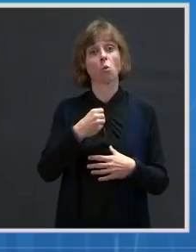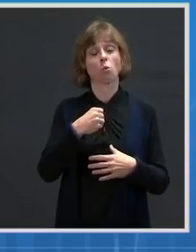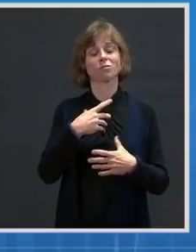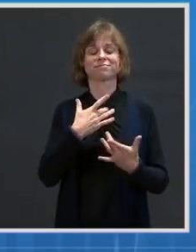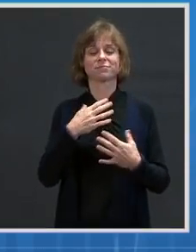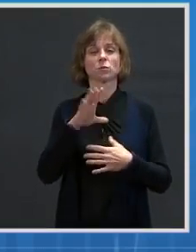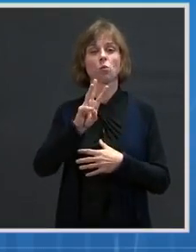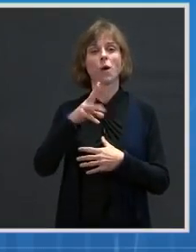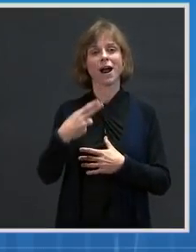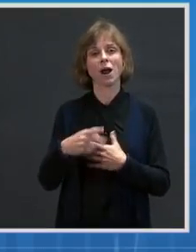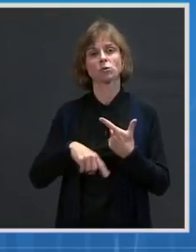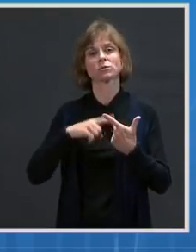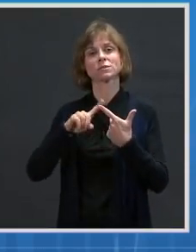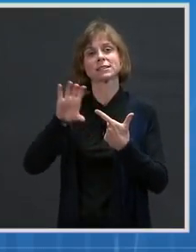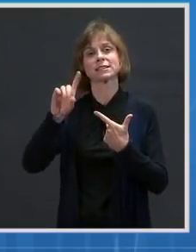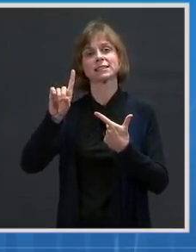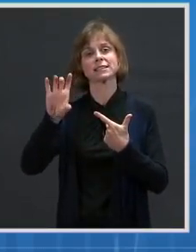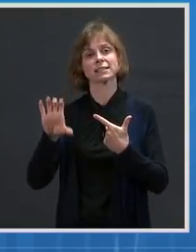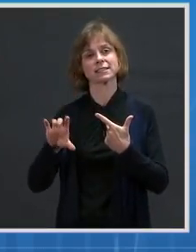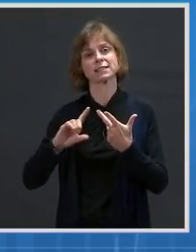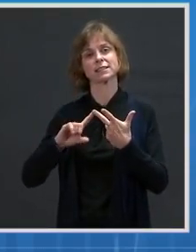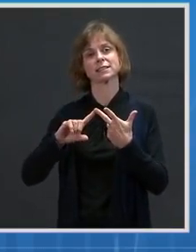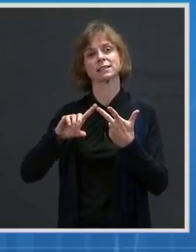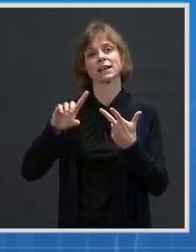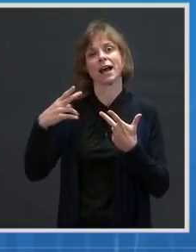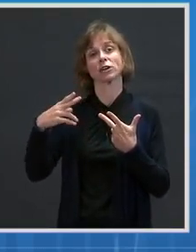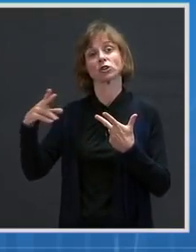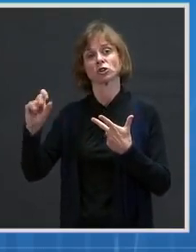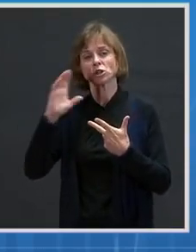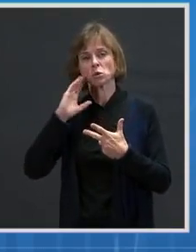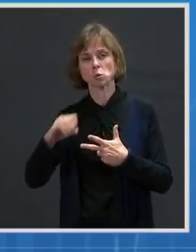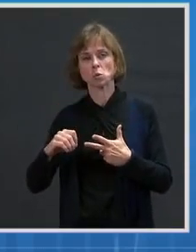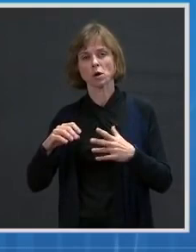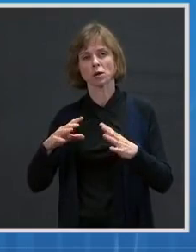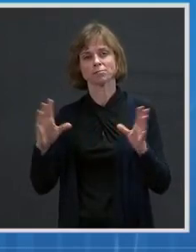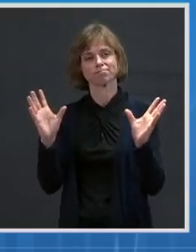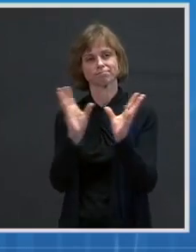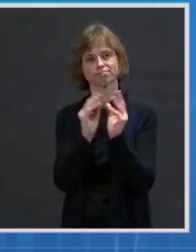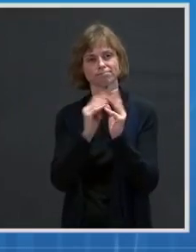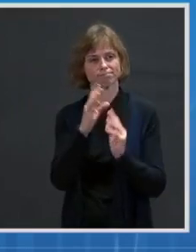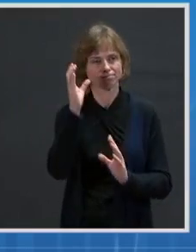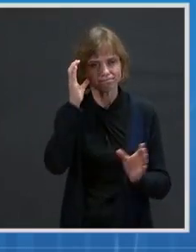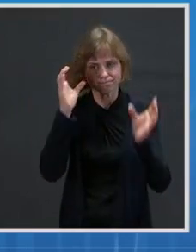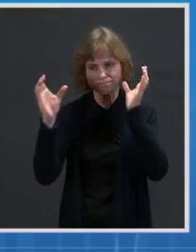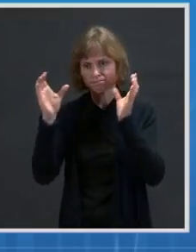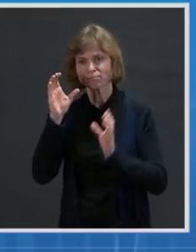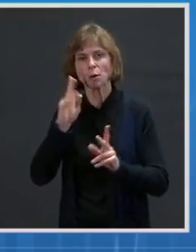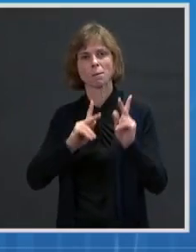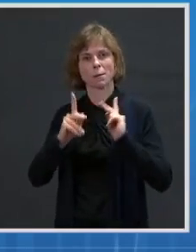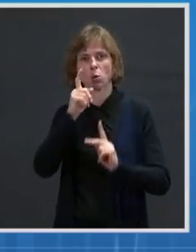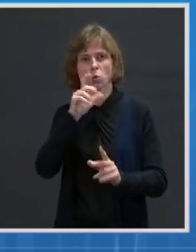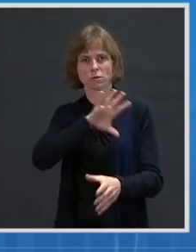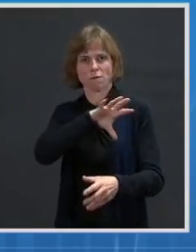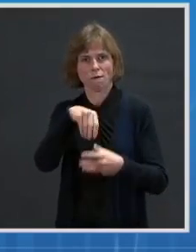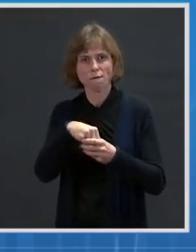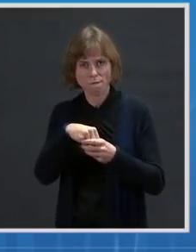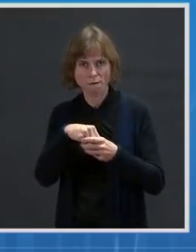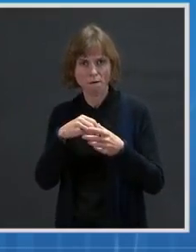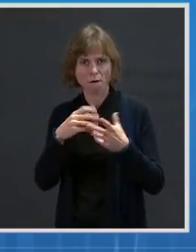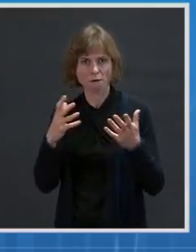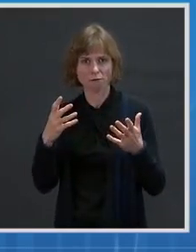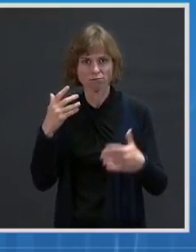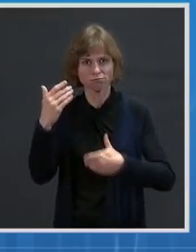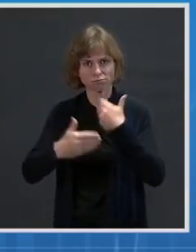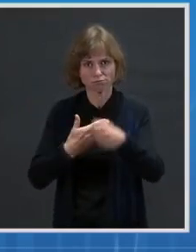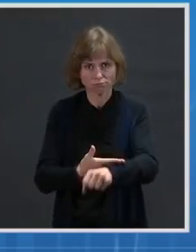listening sessions with key stakeholder groups. These meetings will be led by Dr. Nunez-Smith, who is leading our equity